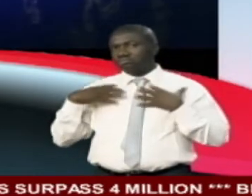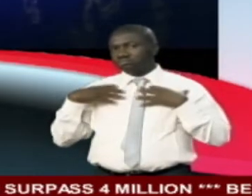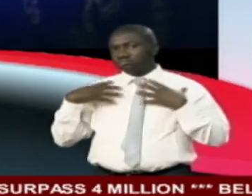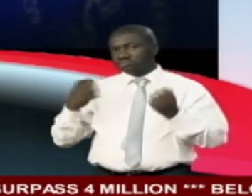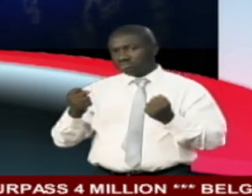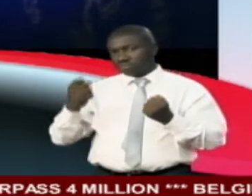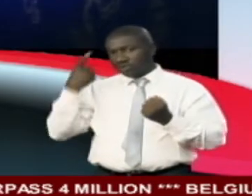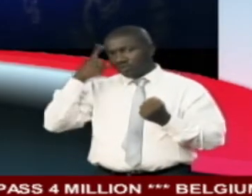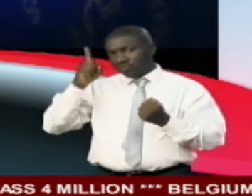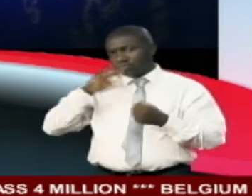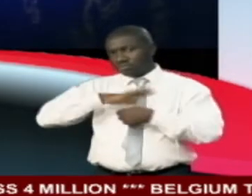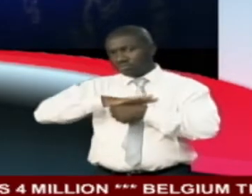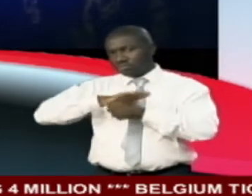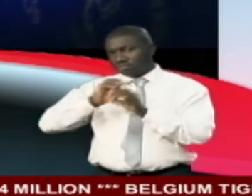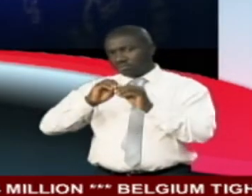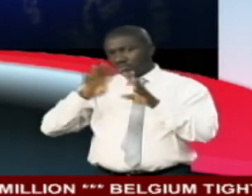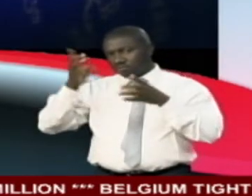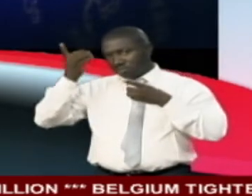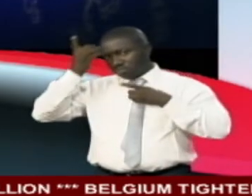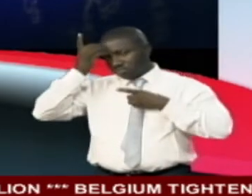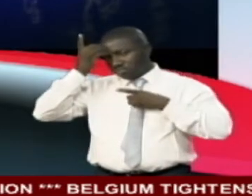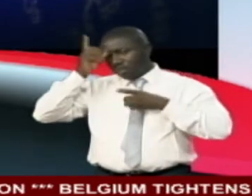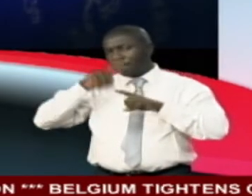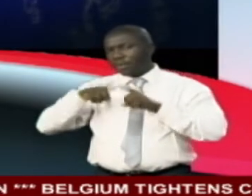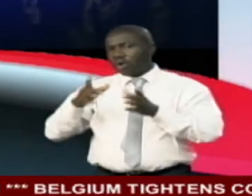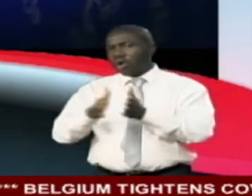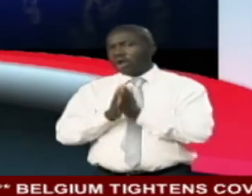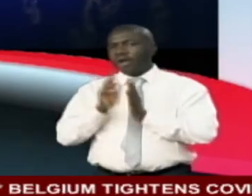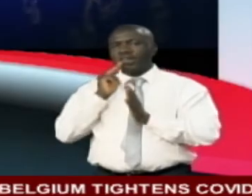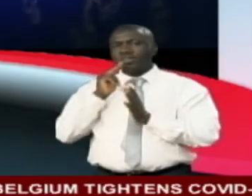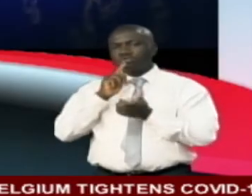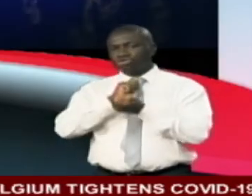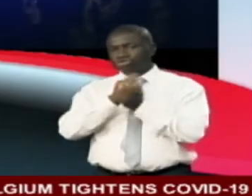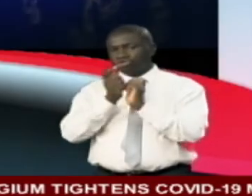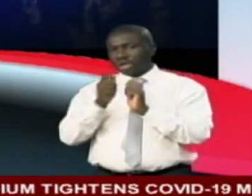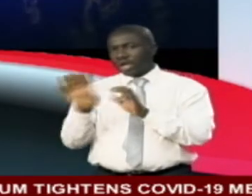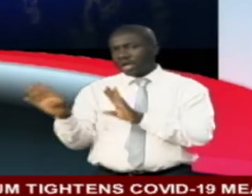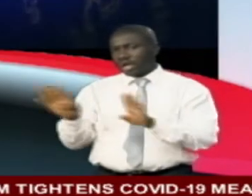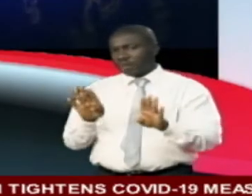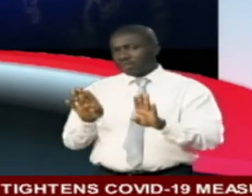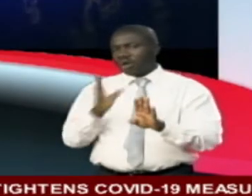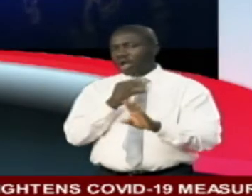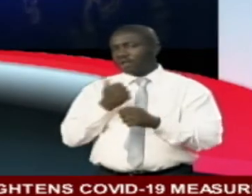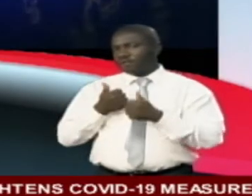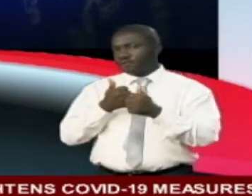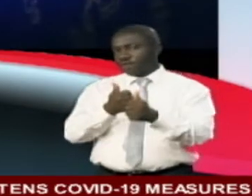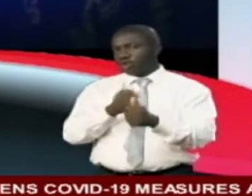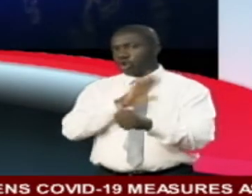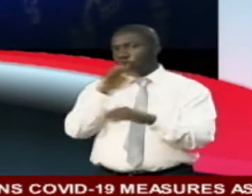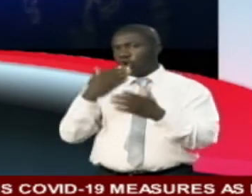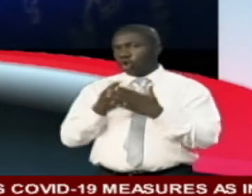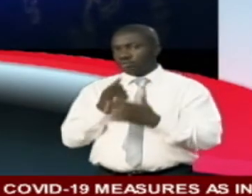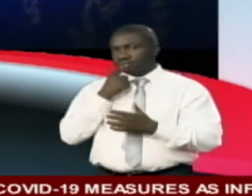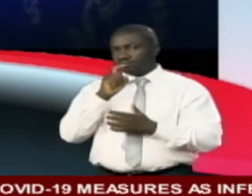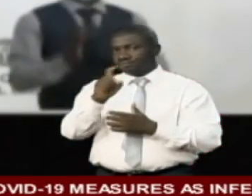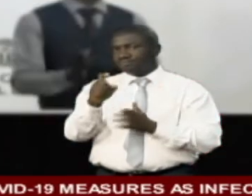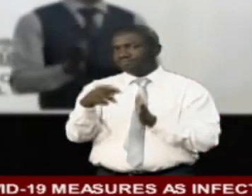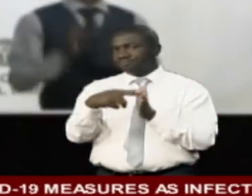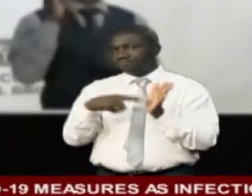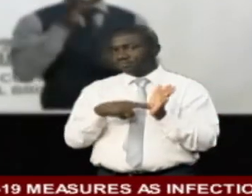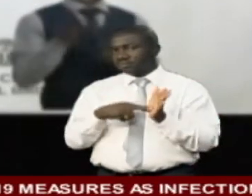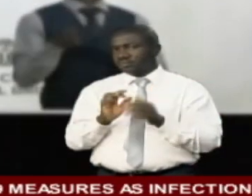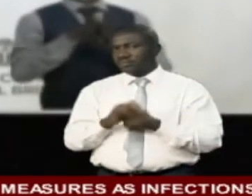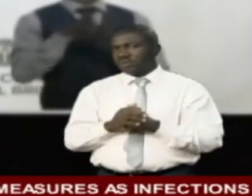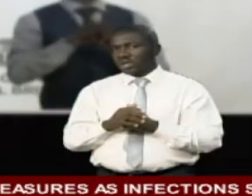but urges Nigerians to change their behavior and scale up their compliance with non-pharmaceutical products. PTF Chairman